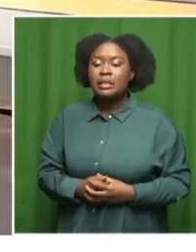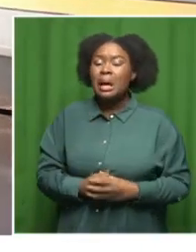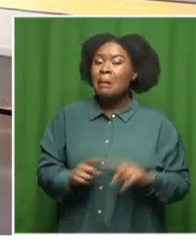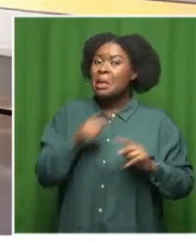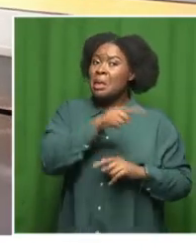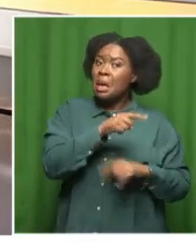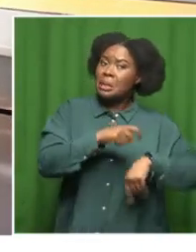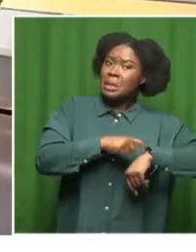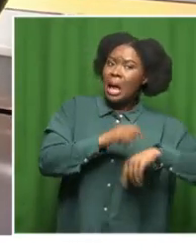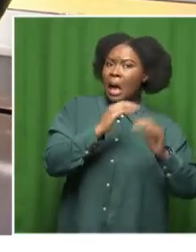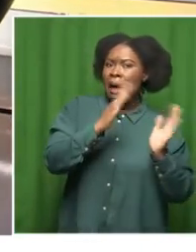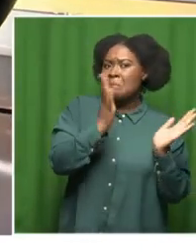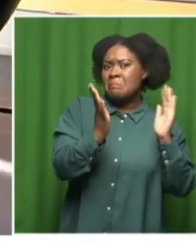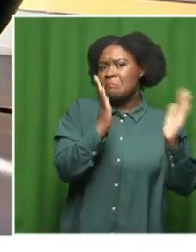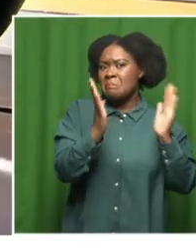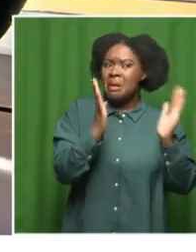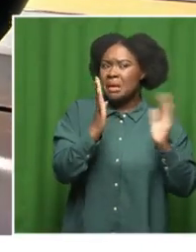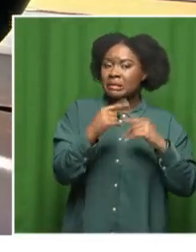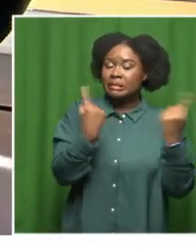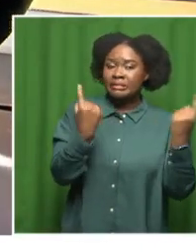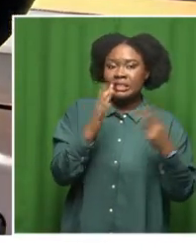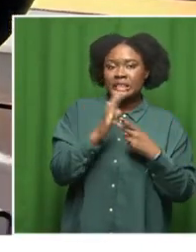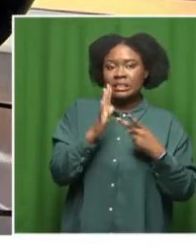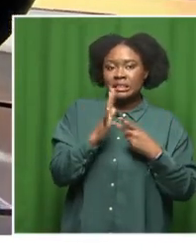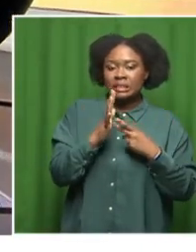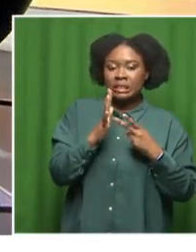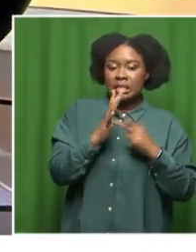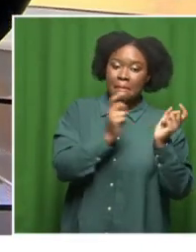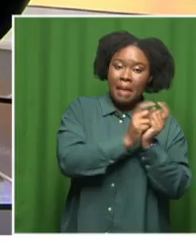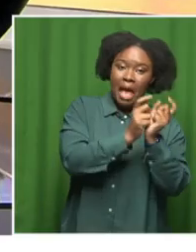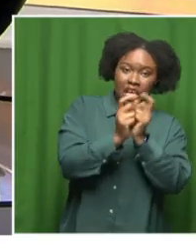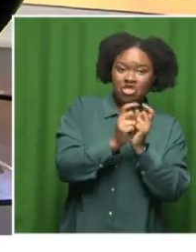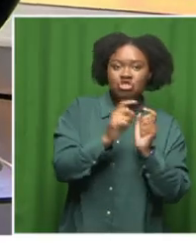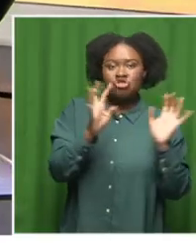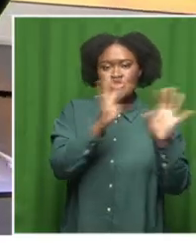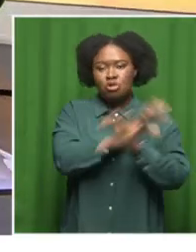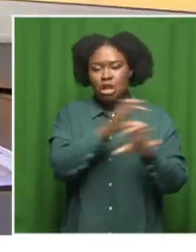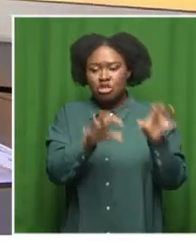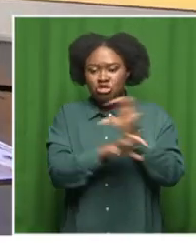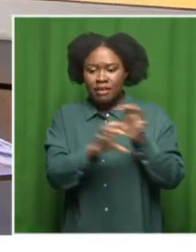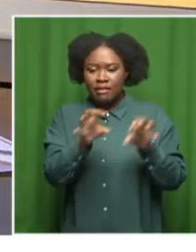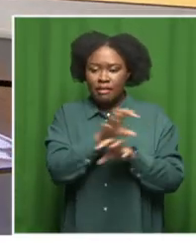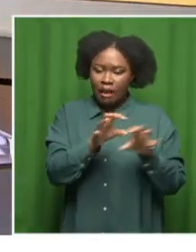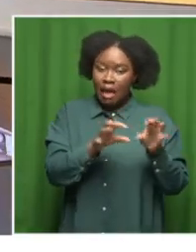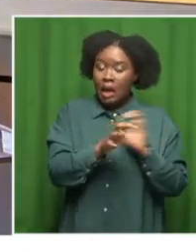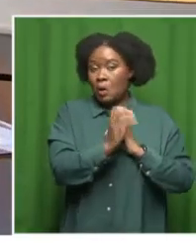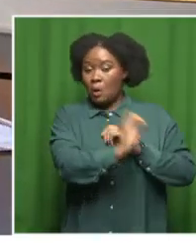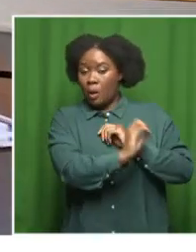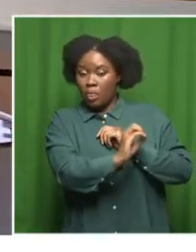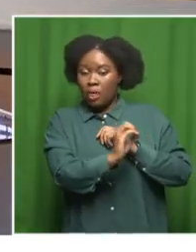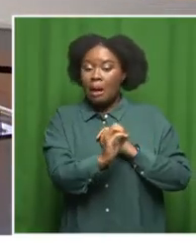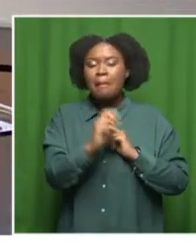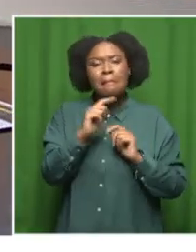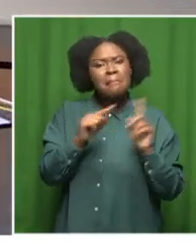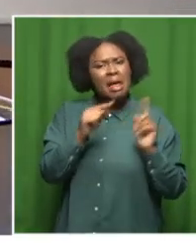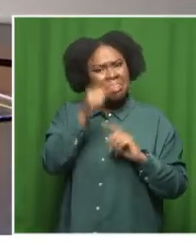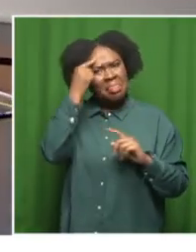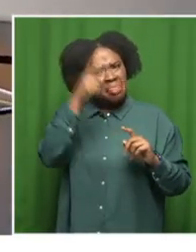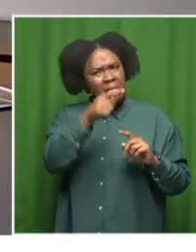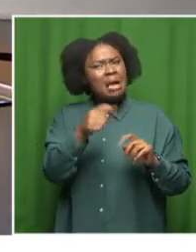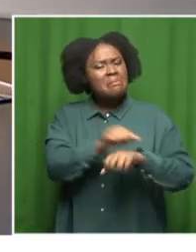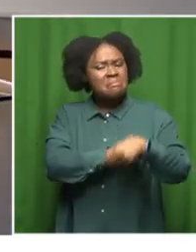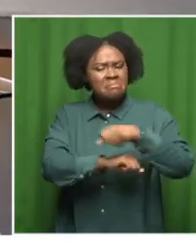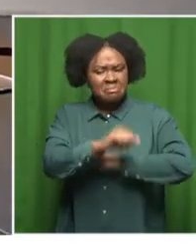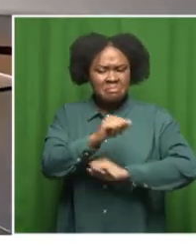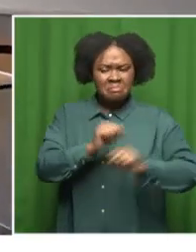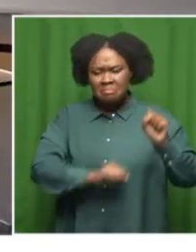situations with different figures leading the side, there's rotation happening. So actually they should be in a position where they are ready